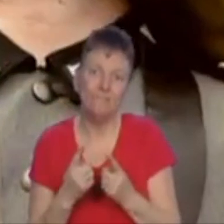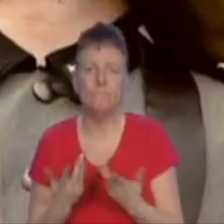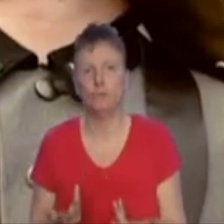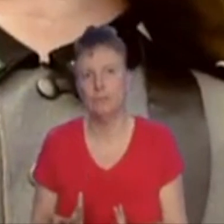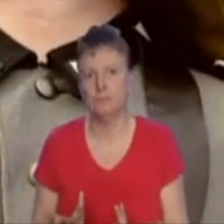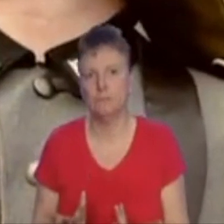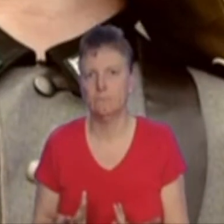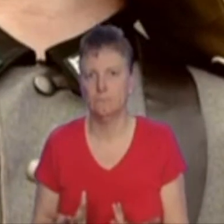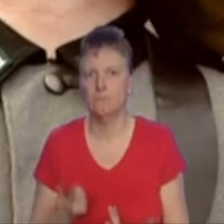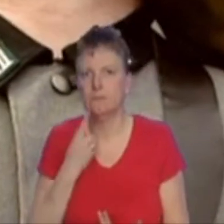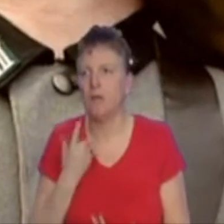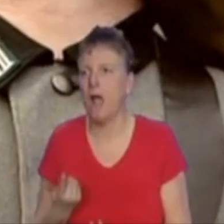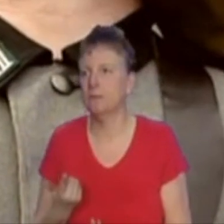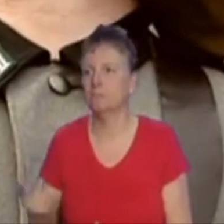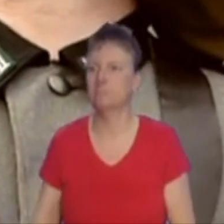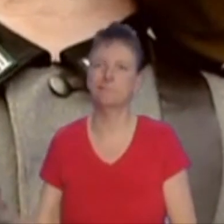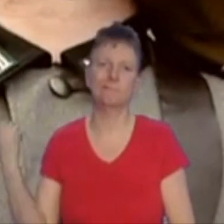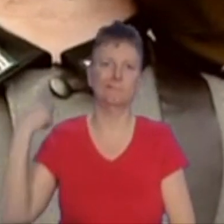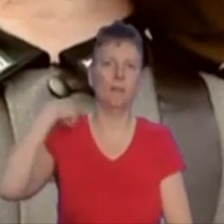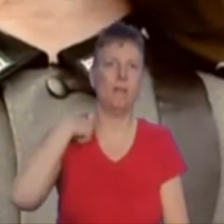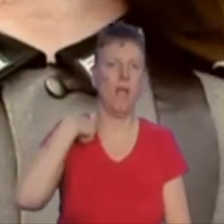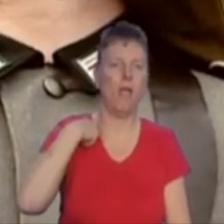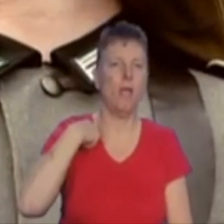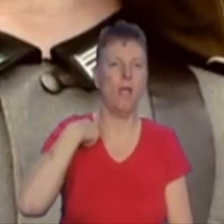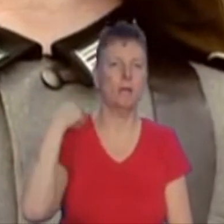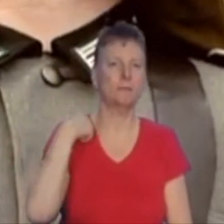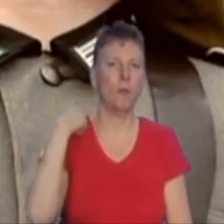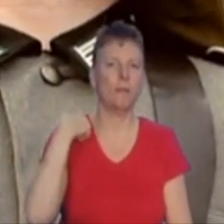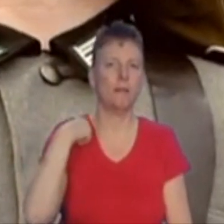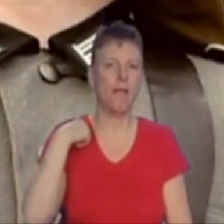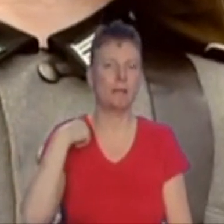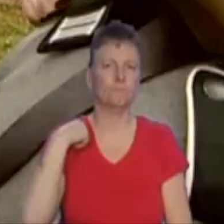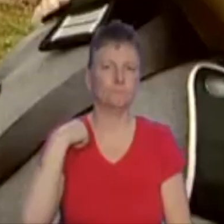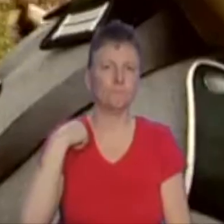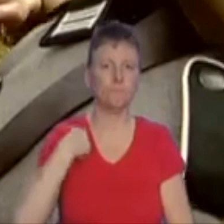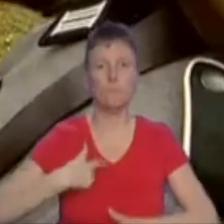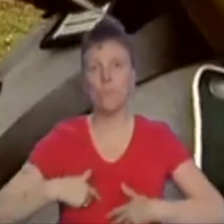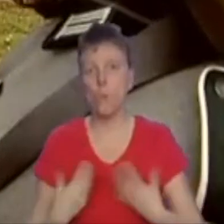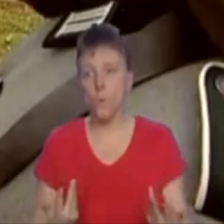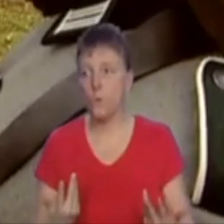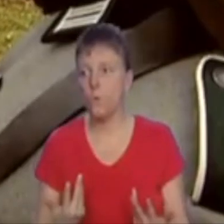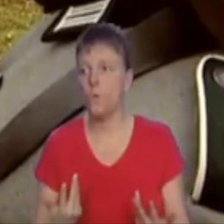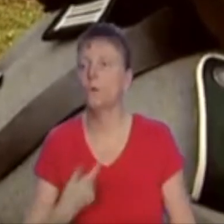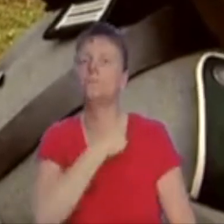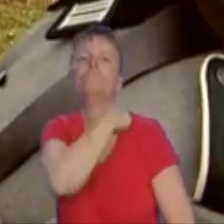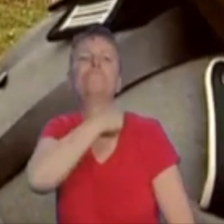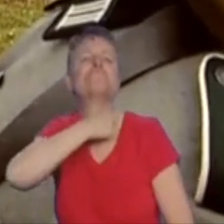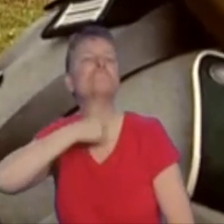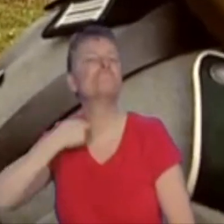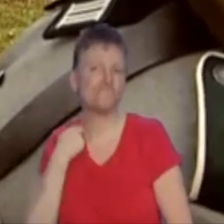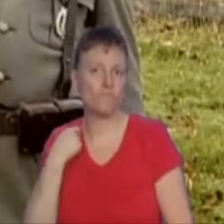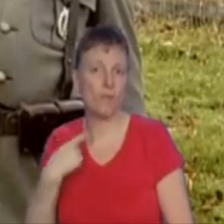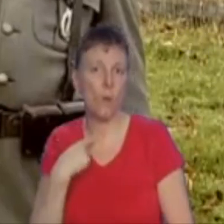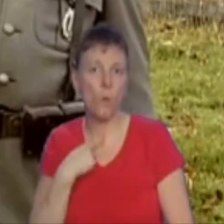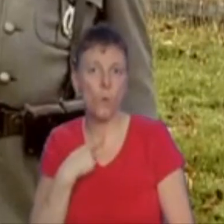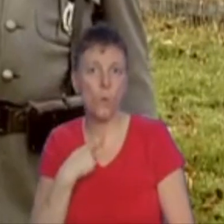hold the knife differently, downward motion, stabbing the blade down into the neck, into the artery, slicing the throat from the